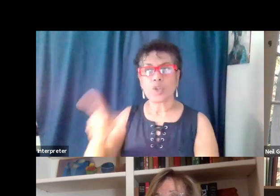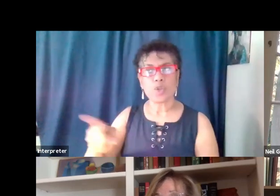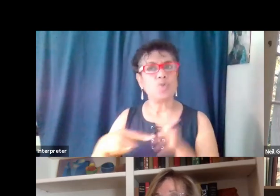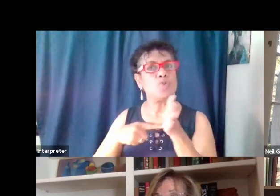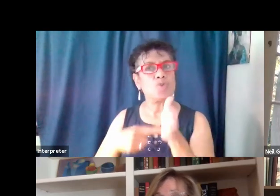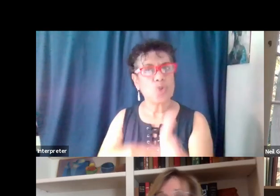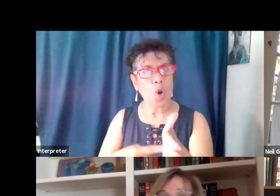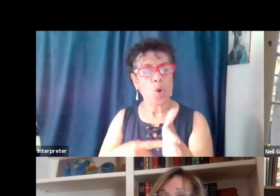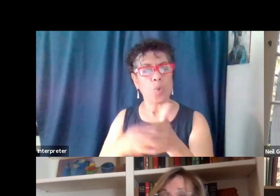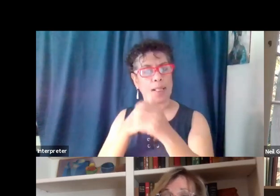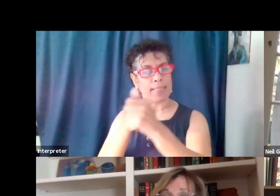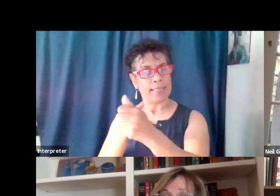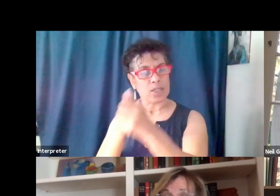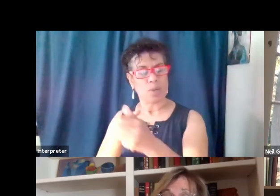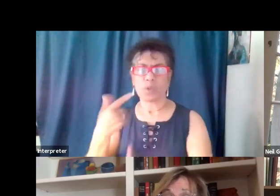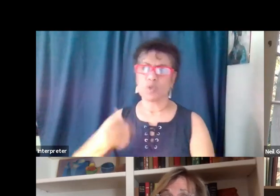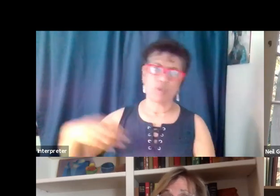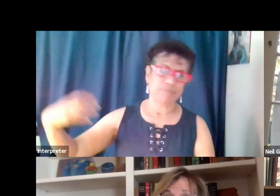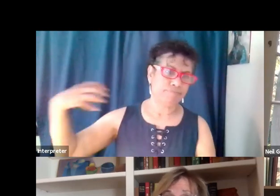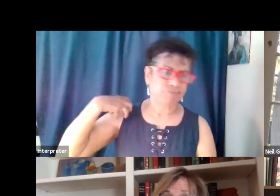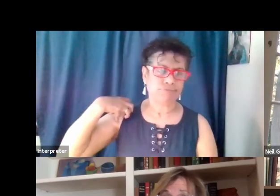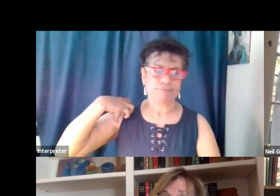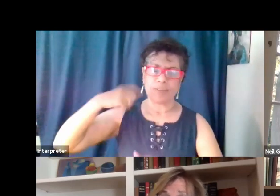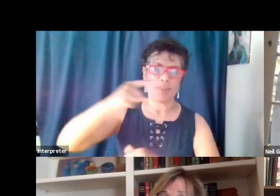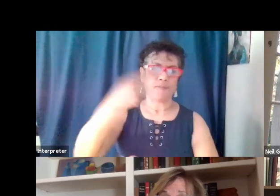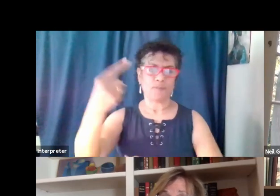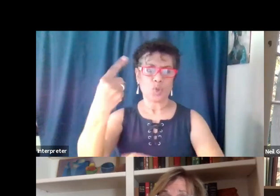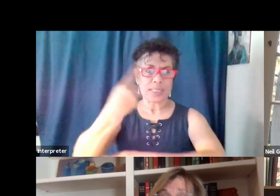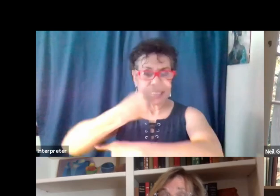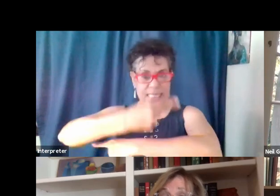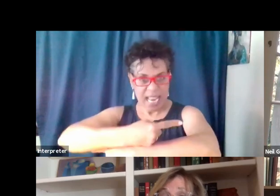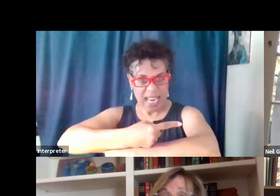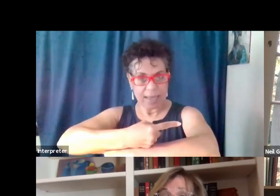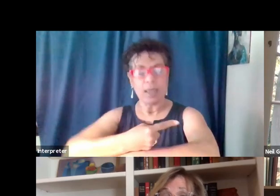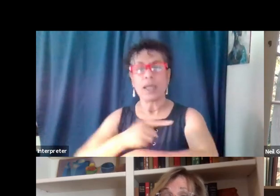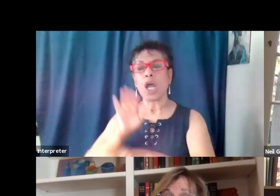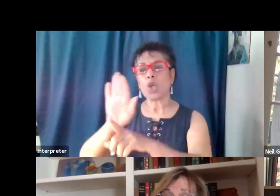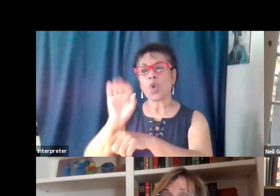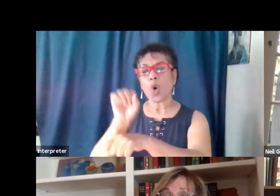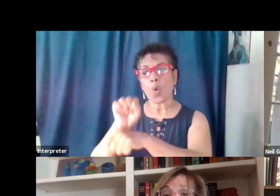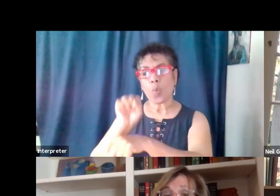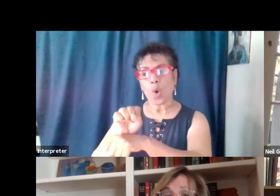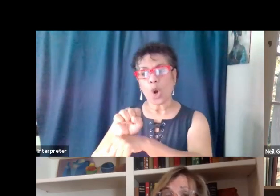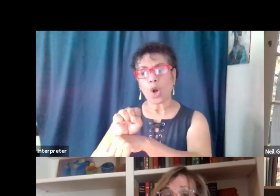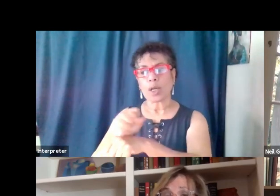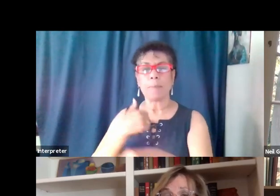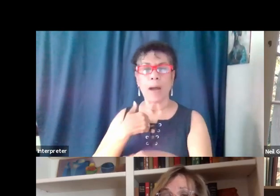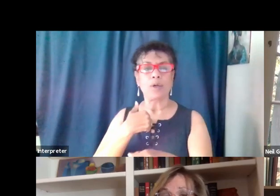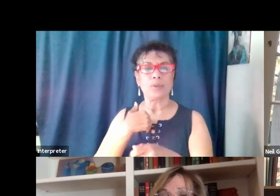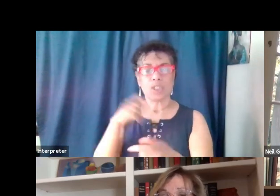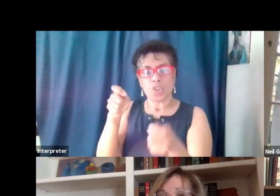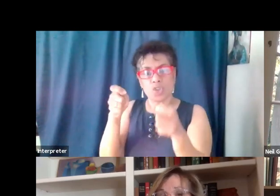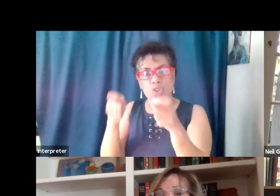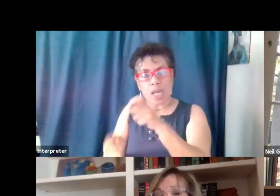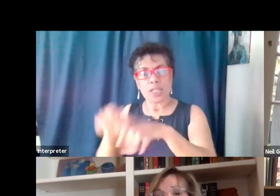exemplify. As I said, you were a champion from day one on up, and the work you've done in terms of the transformation of your